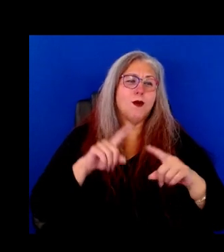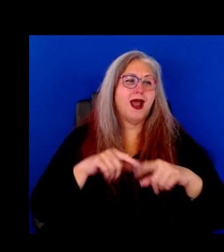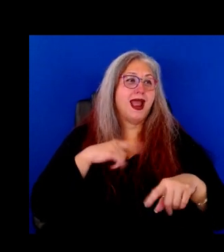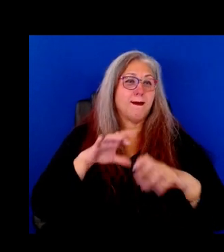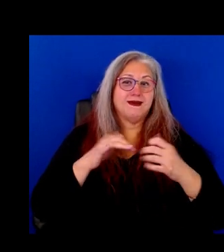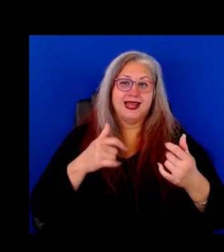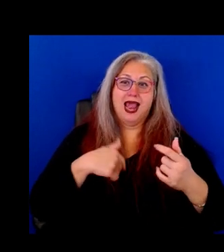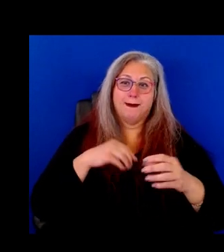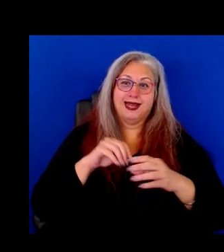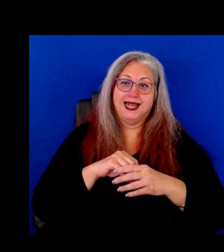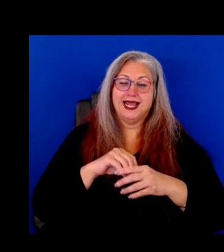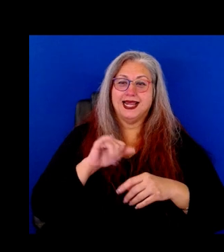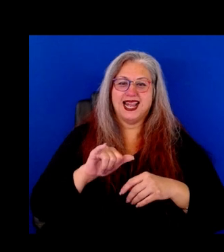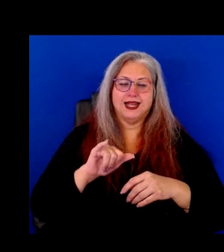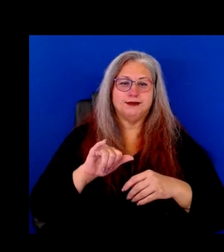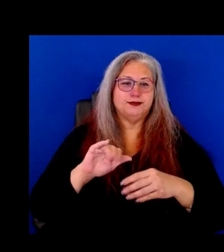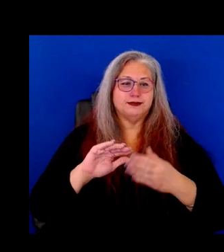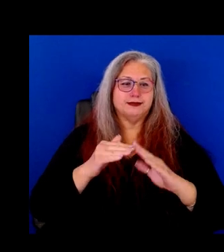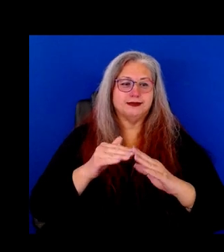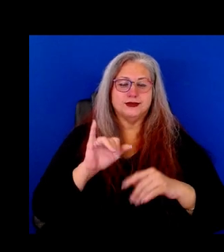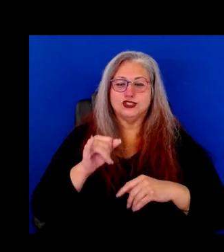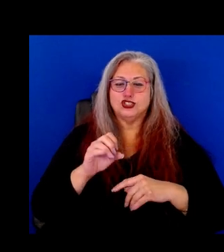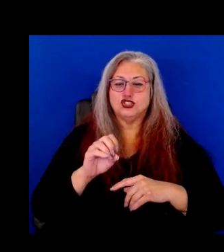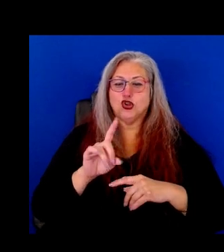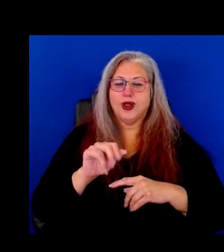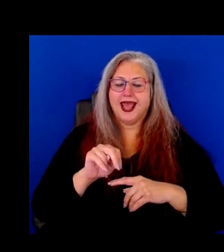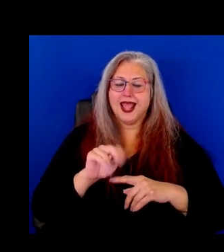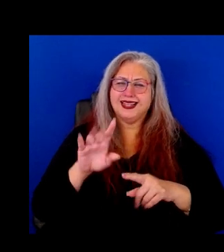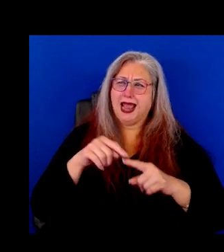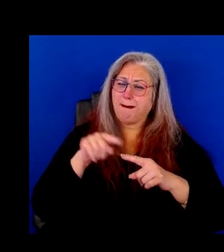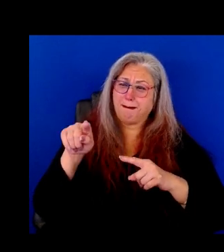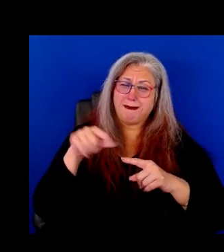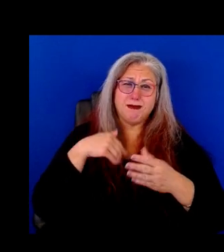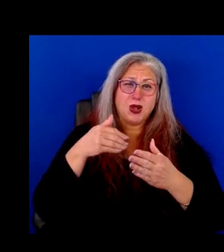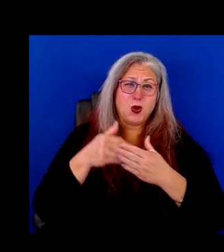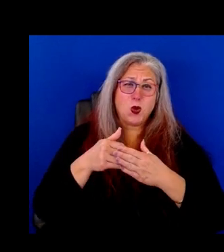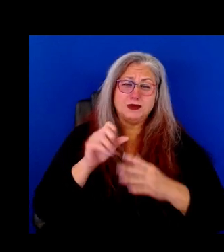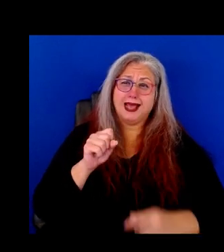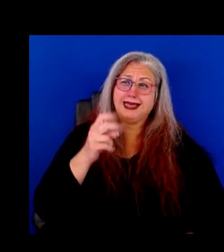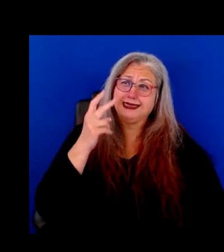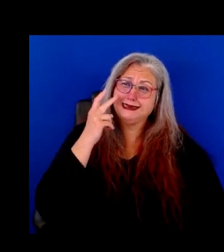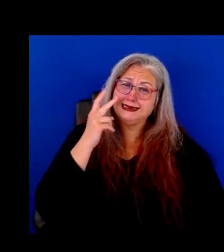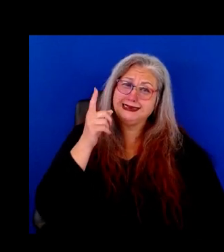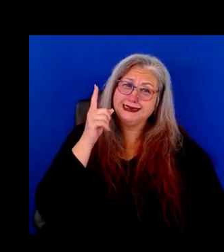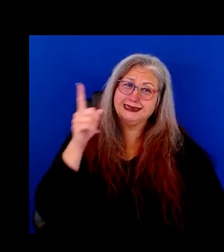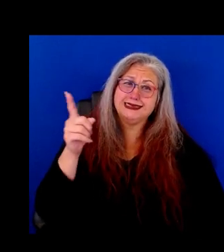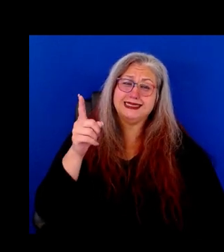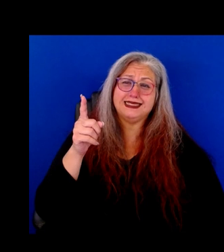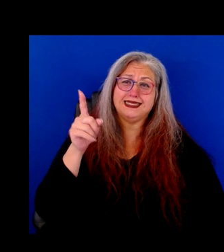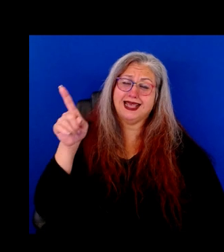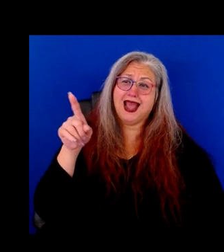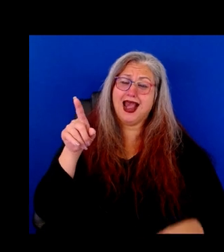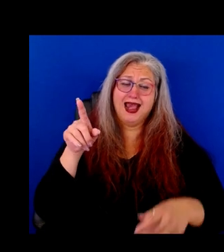I'm now in Jordan, and it's so close. I can see it, you know. I can see the